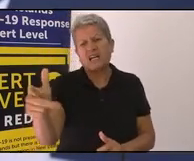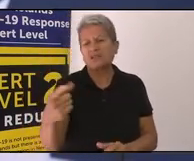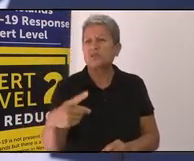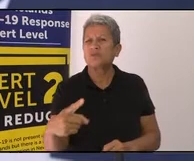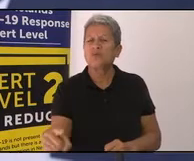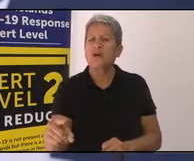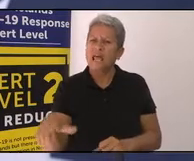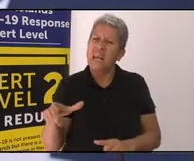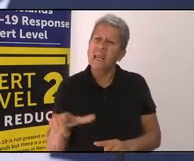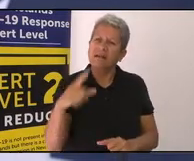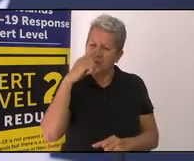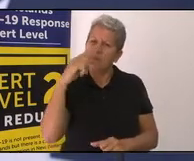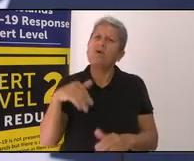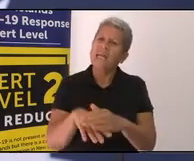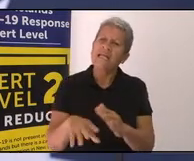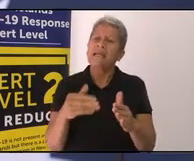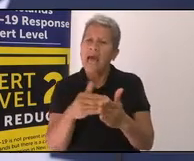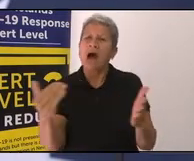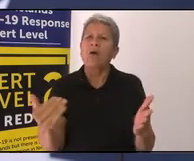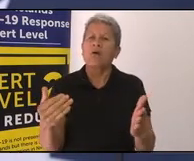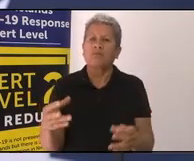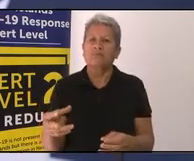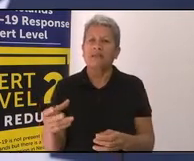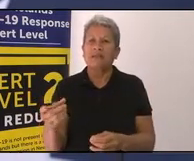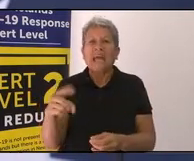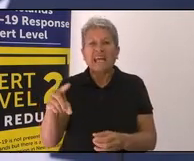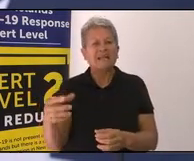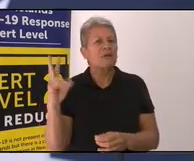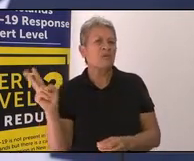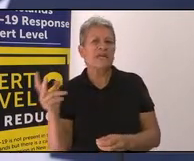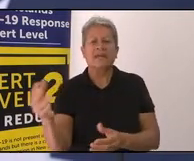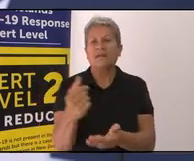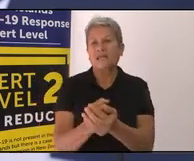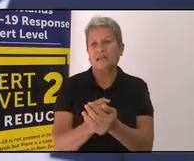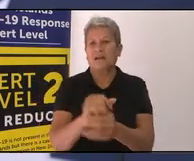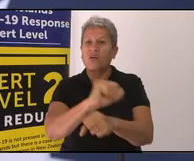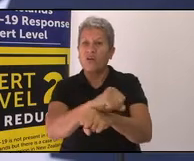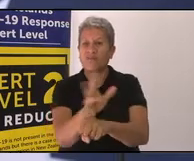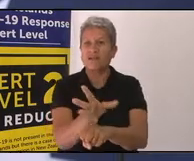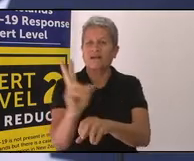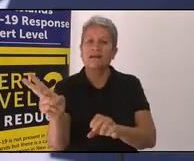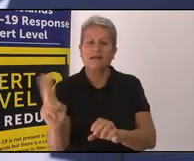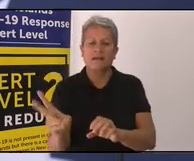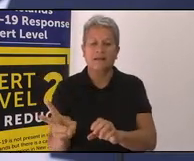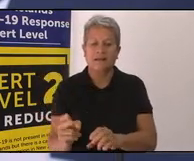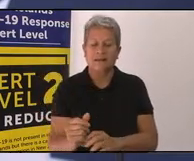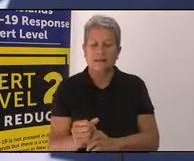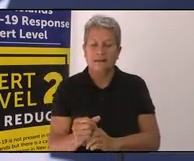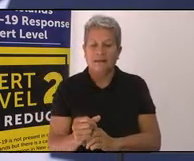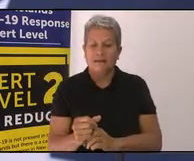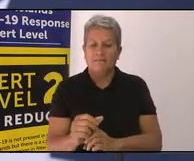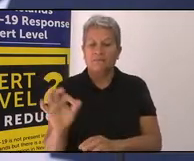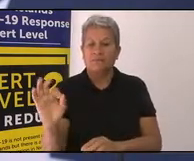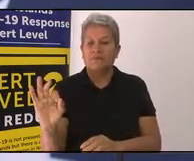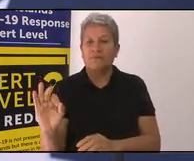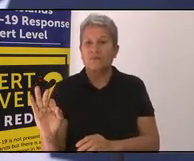that are stuck there. We've come too far and made too many sacrifices to take the risk of bringing Delta